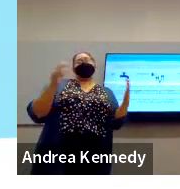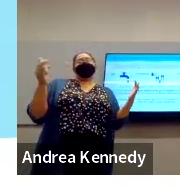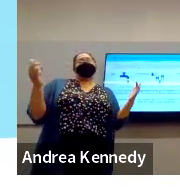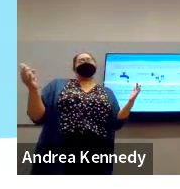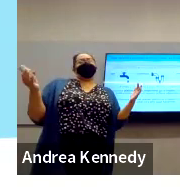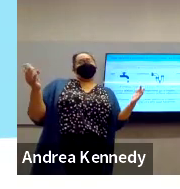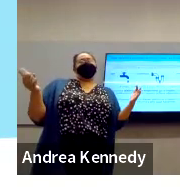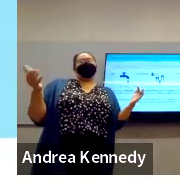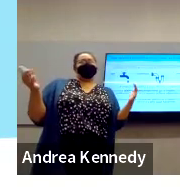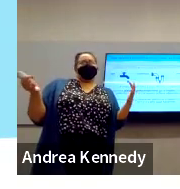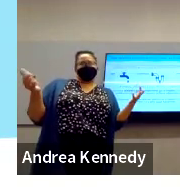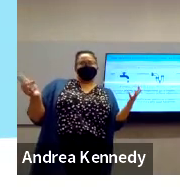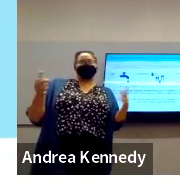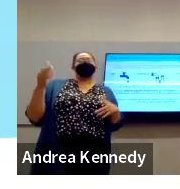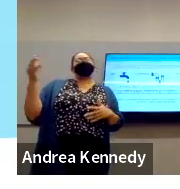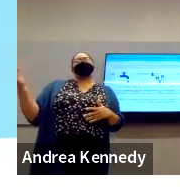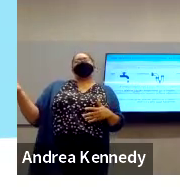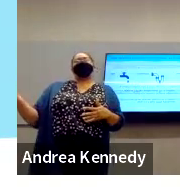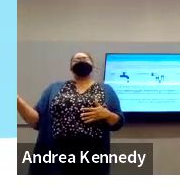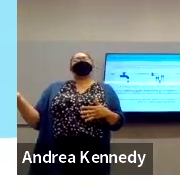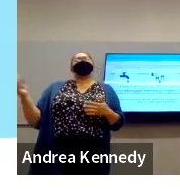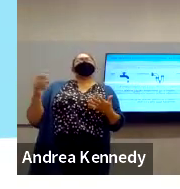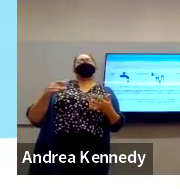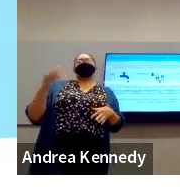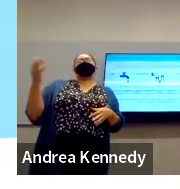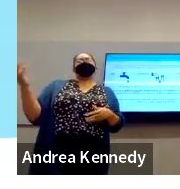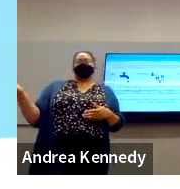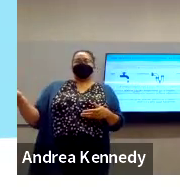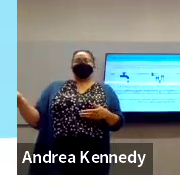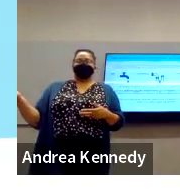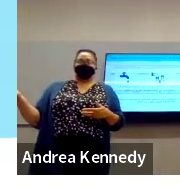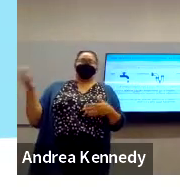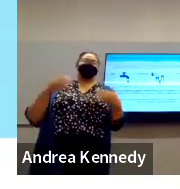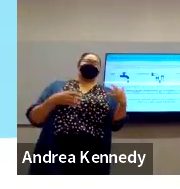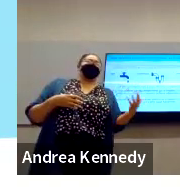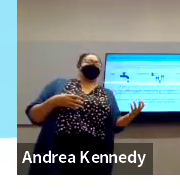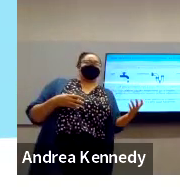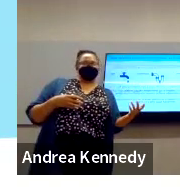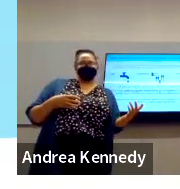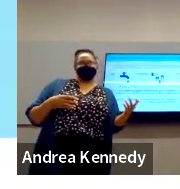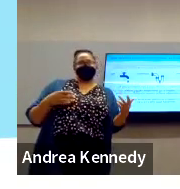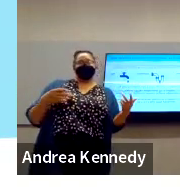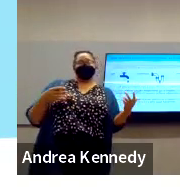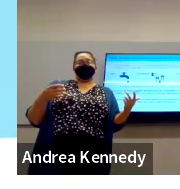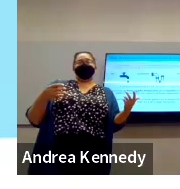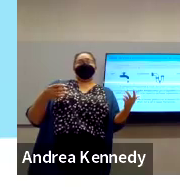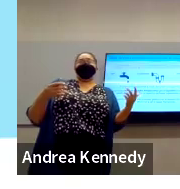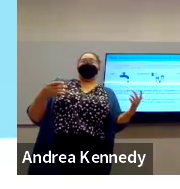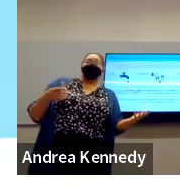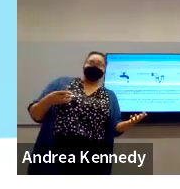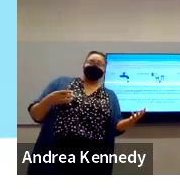So it is gonna look by bedroom size. So people who have more bedrooms, probably pay a little bit more. People who have less bedrooms pay a little